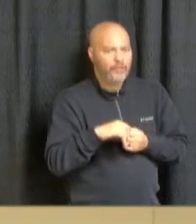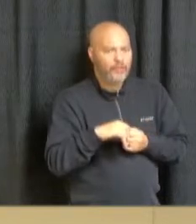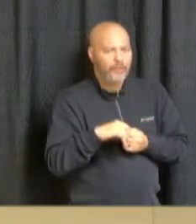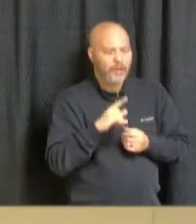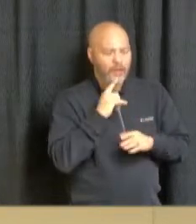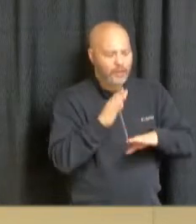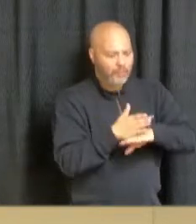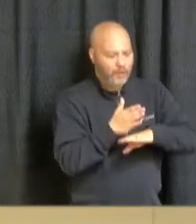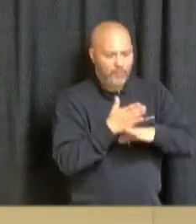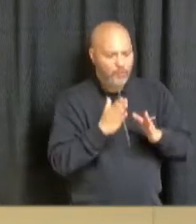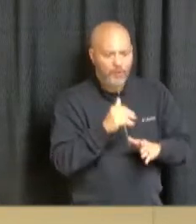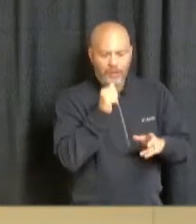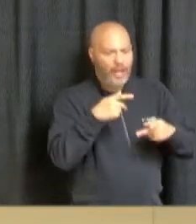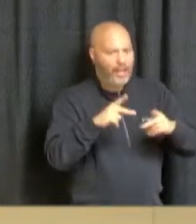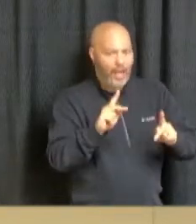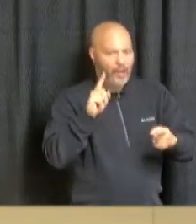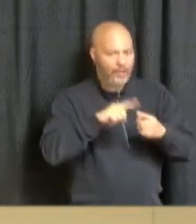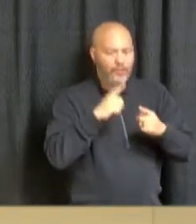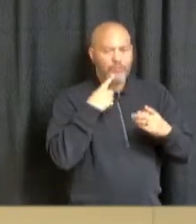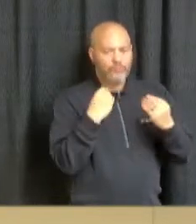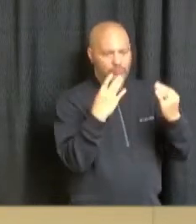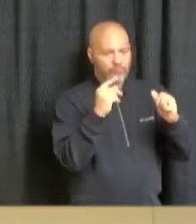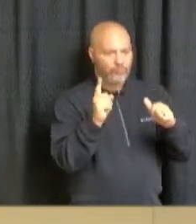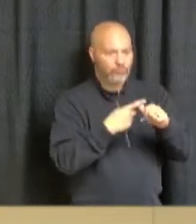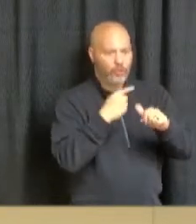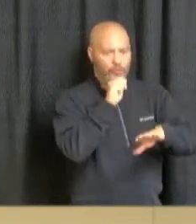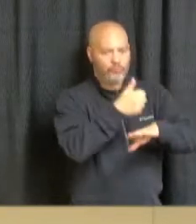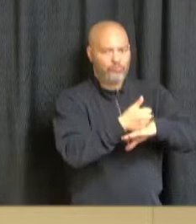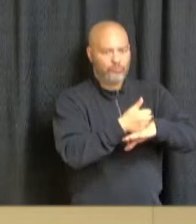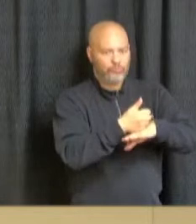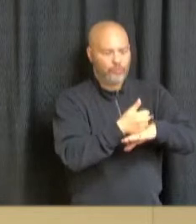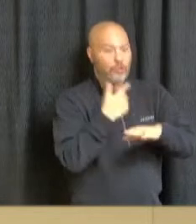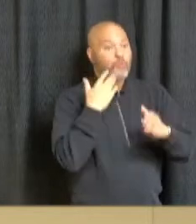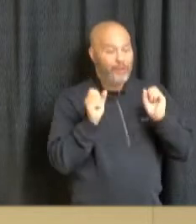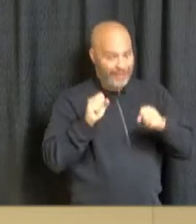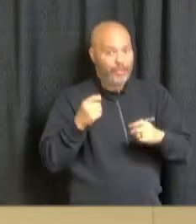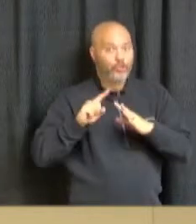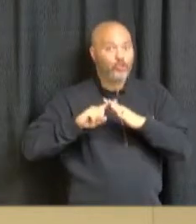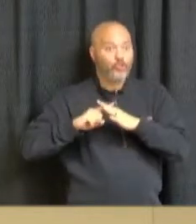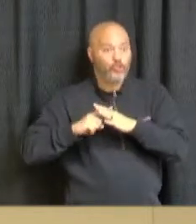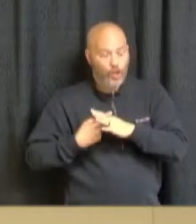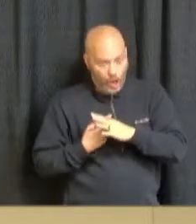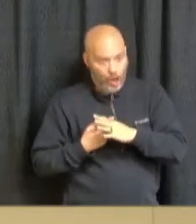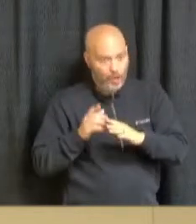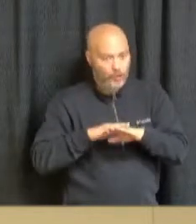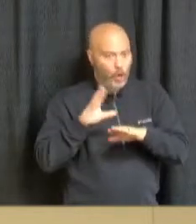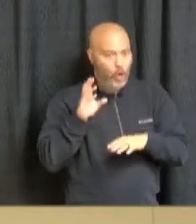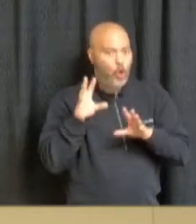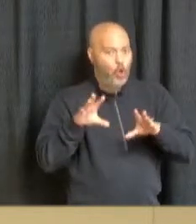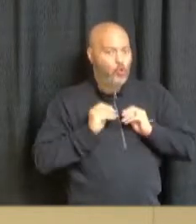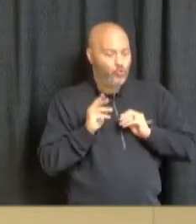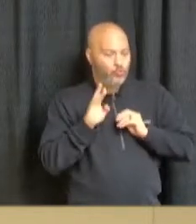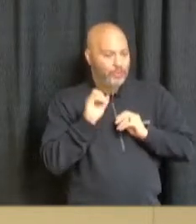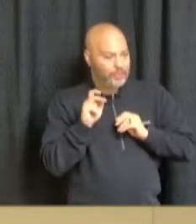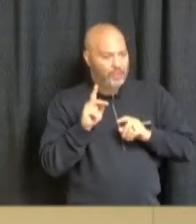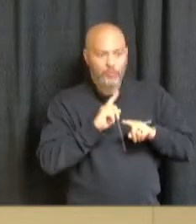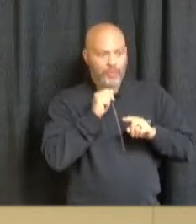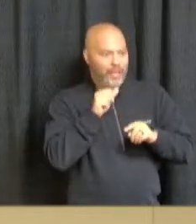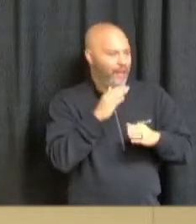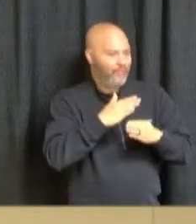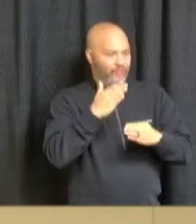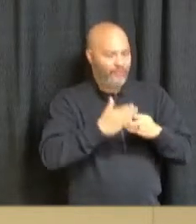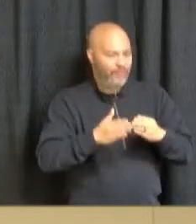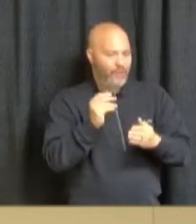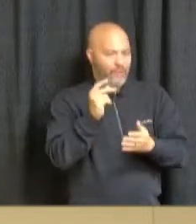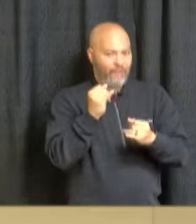the development wouldn't be allowed until the signal is done. They might be allowed to start. That's kind of at their own risk, but Okay. would not get final